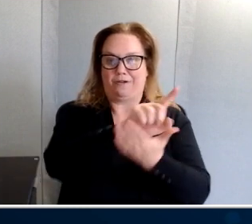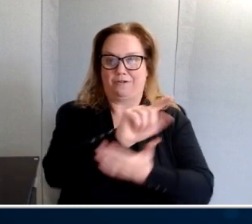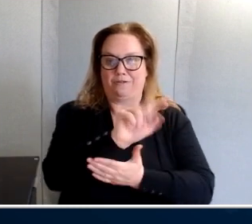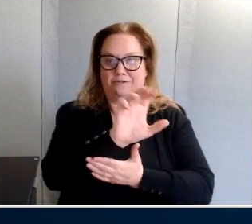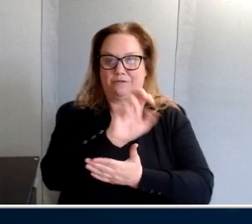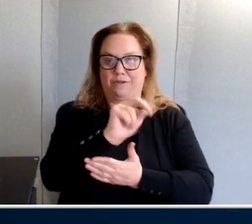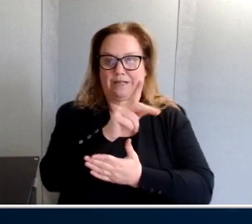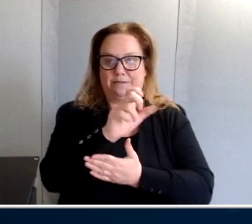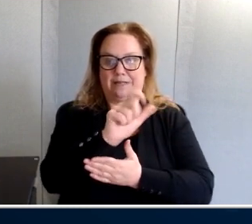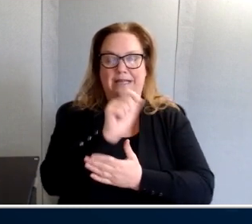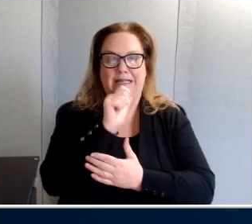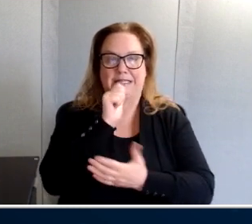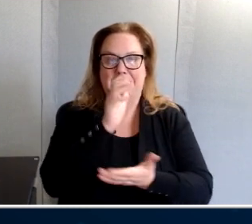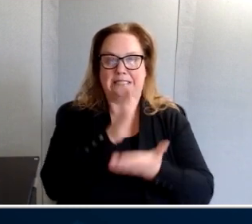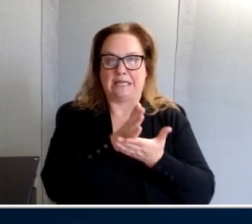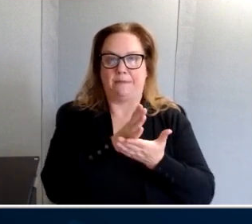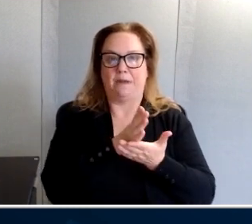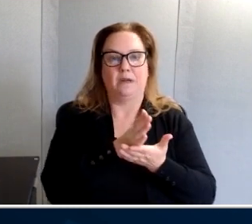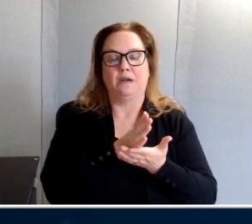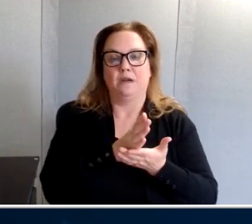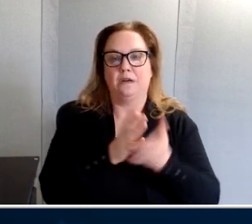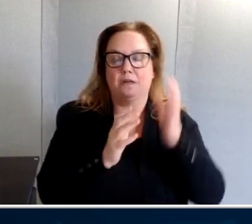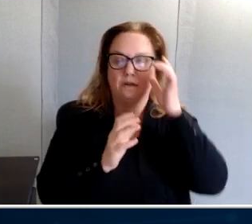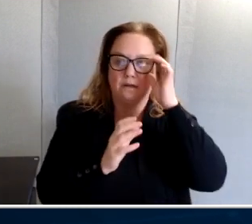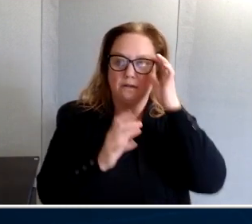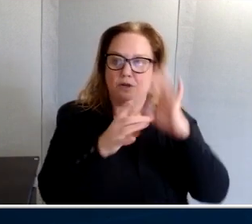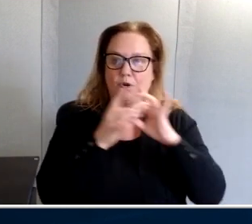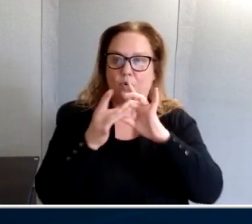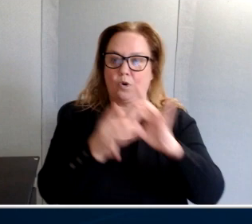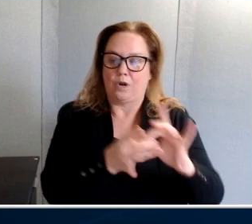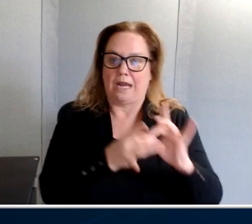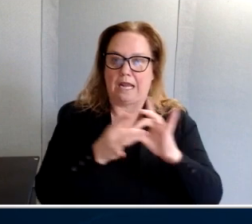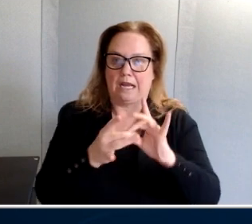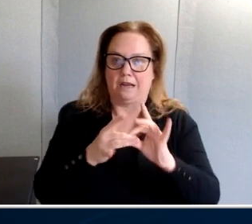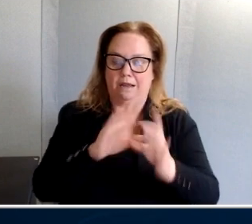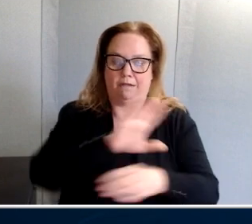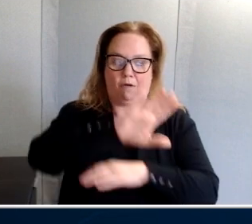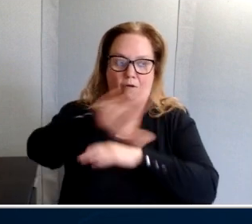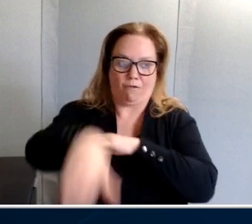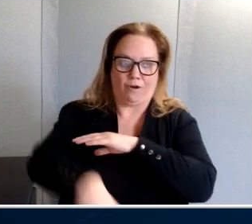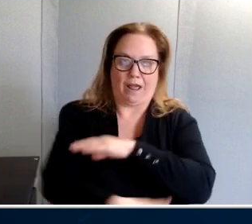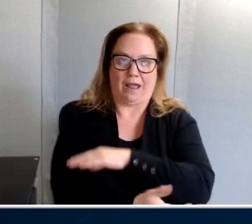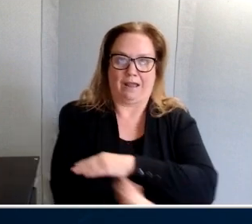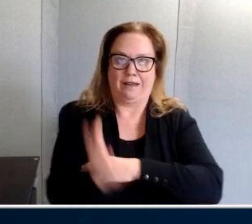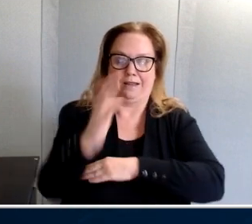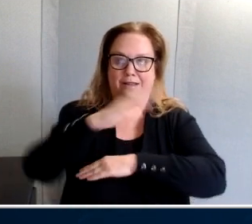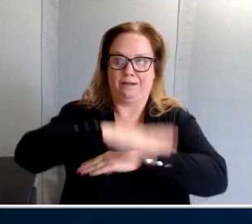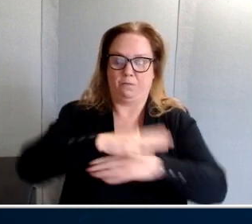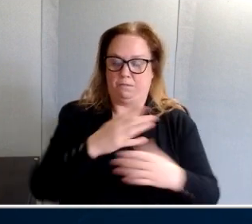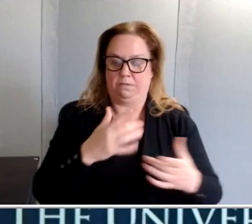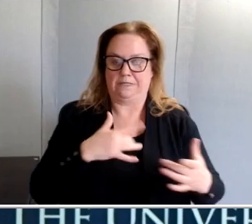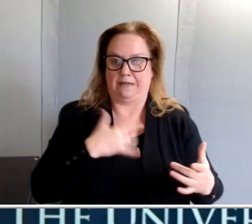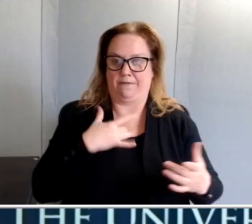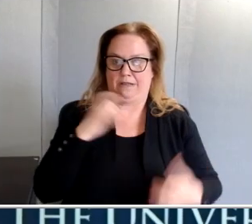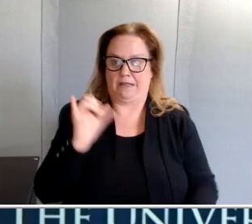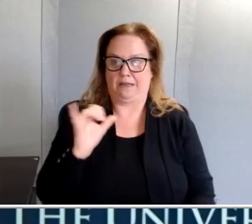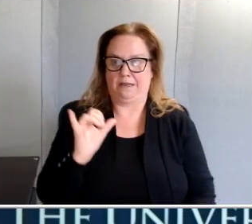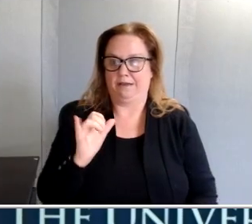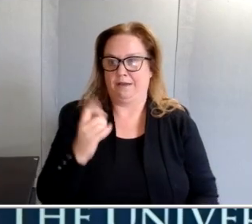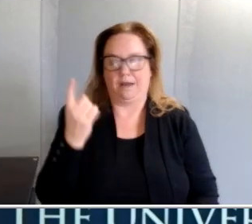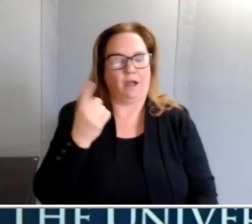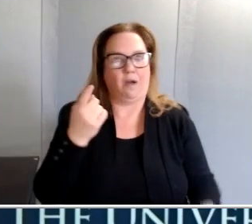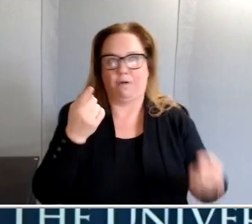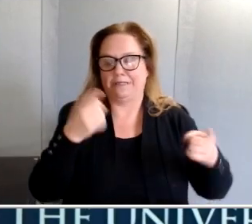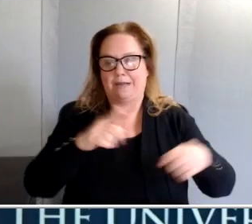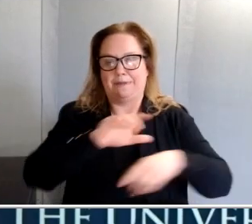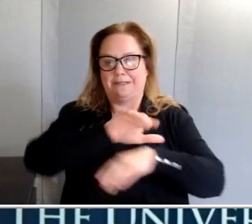stops. What is that like to coordinate something at all hours of the day and night? Yeah, but you know, it always happens at night. Of course it